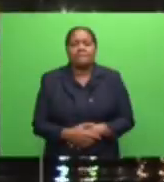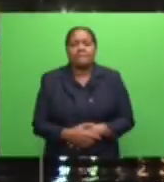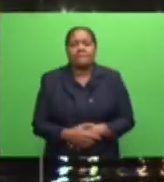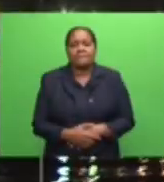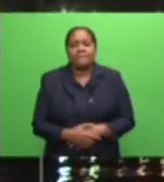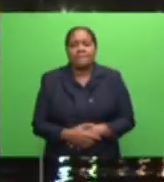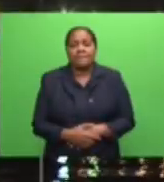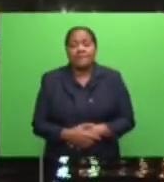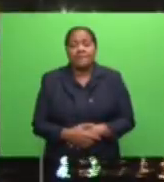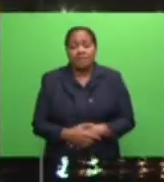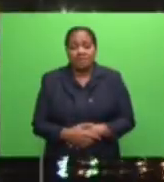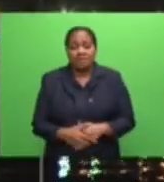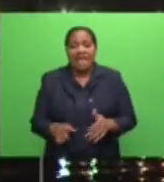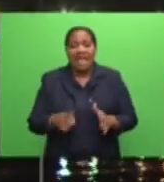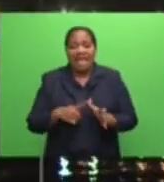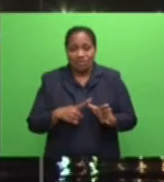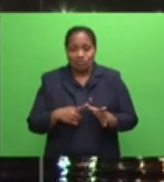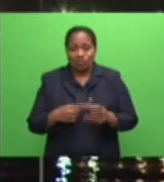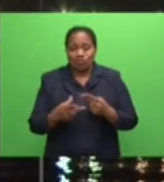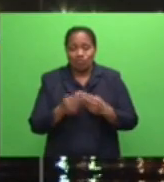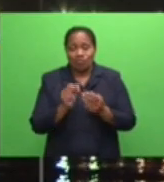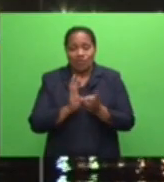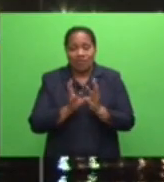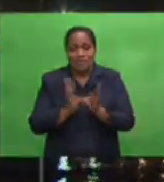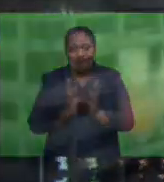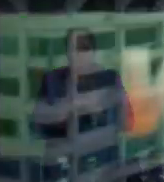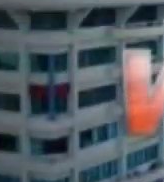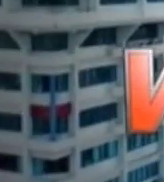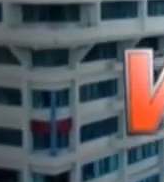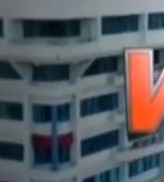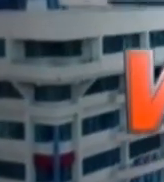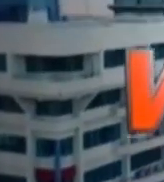And Angie joins us now with the latest in weather.